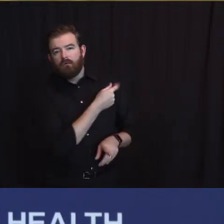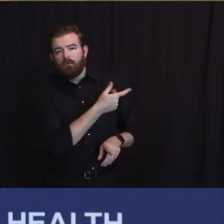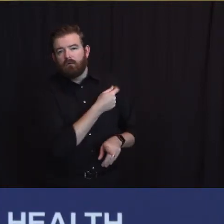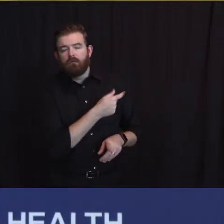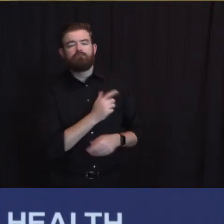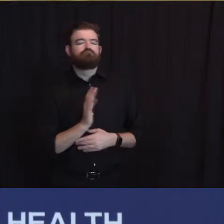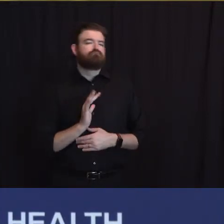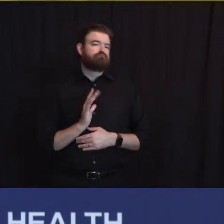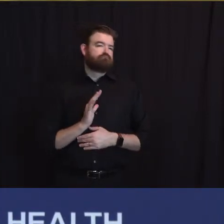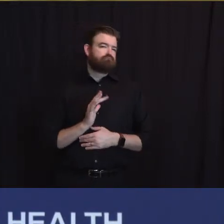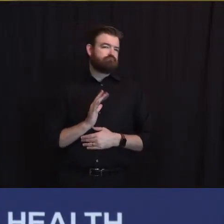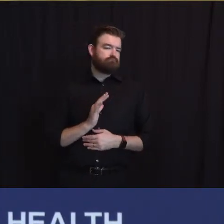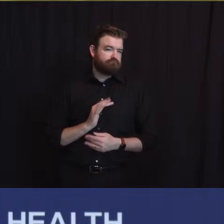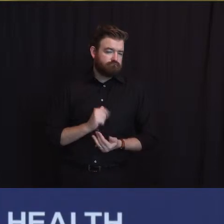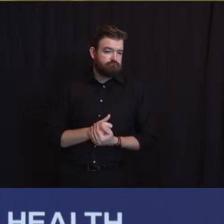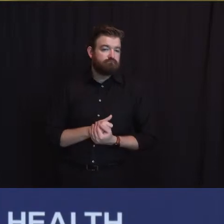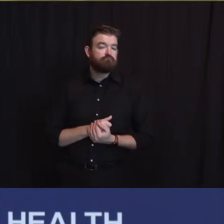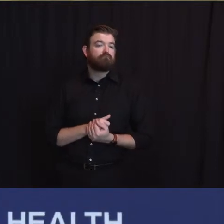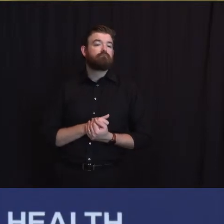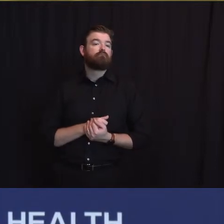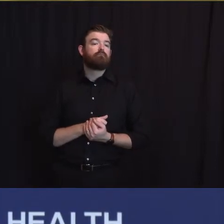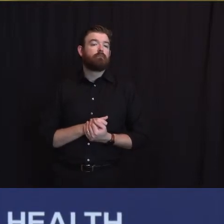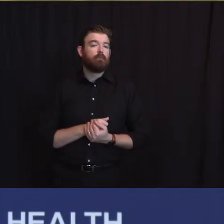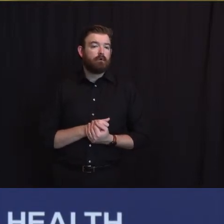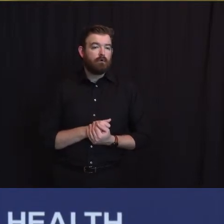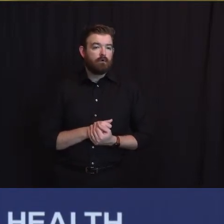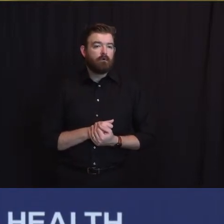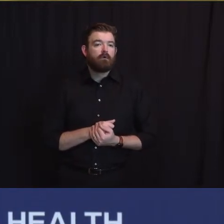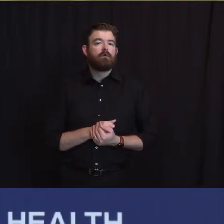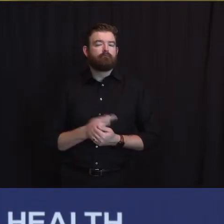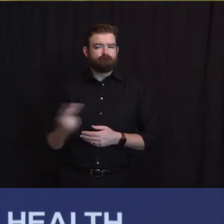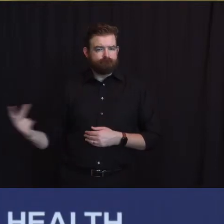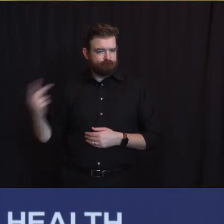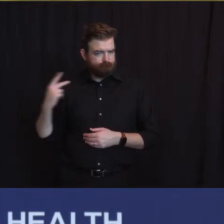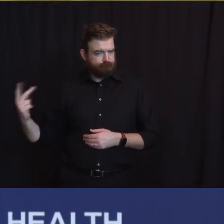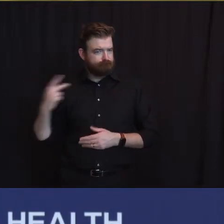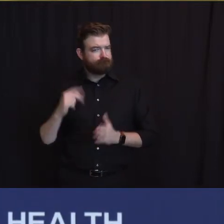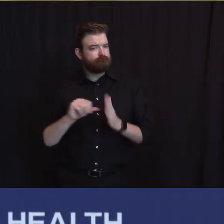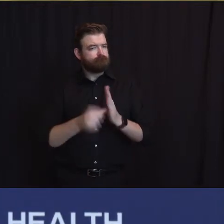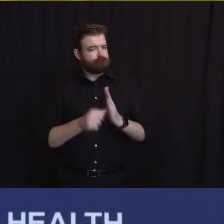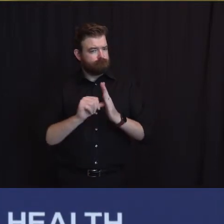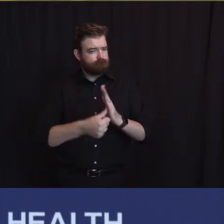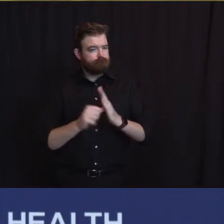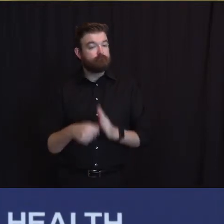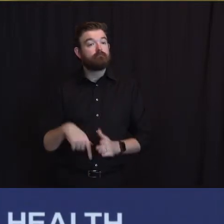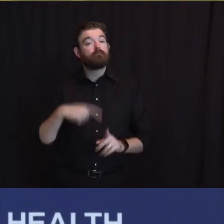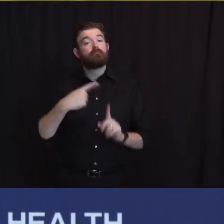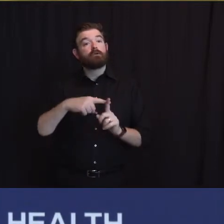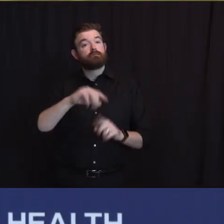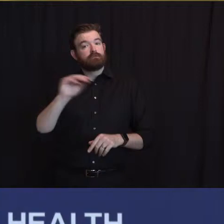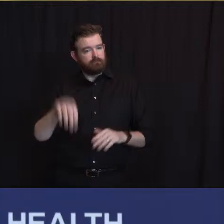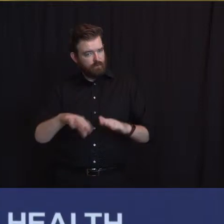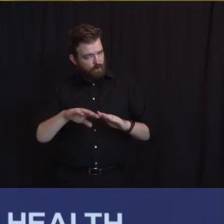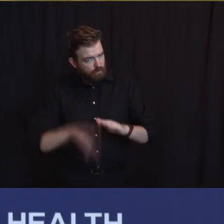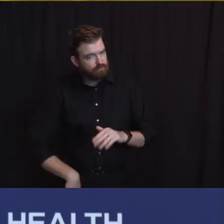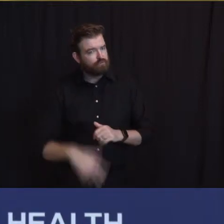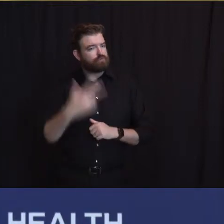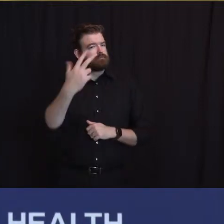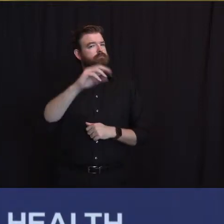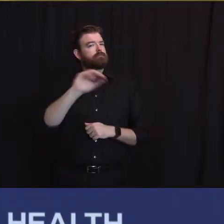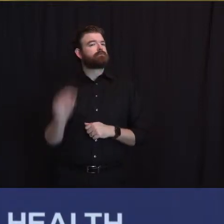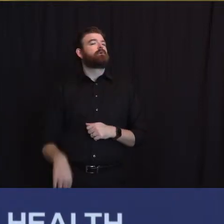again, you and I both made this point, this positivity rate to be under 3% for a weekend, given the past,